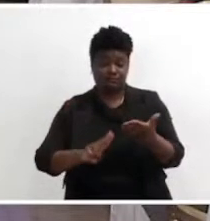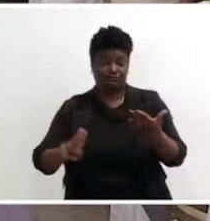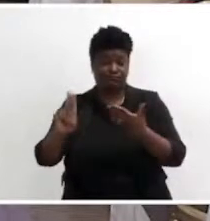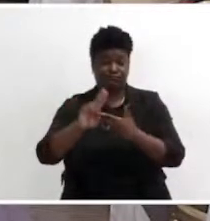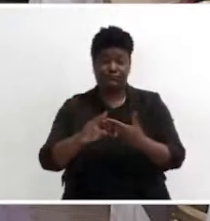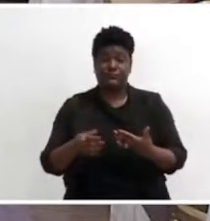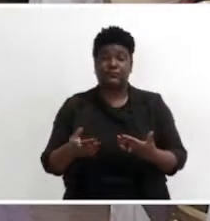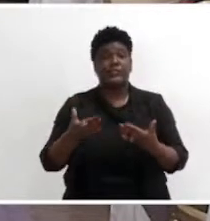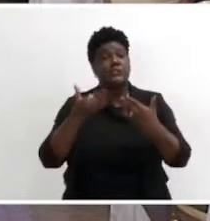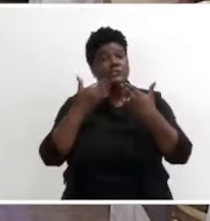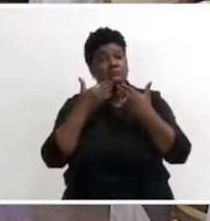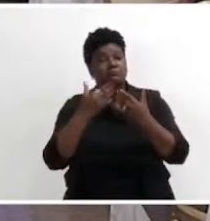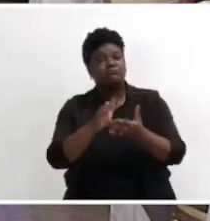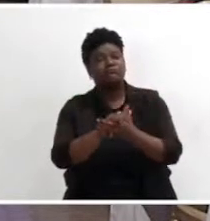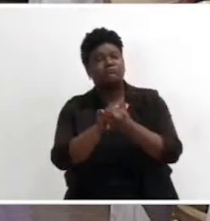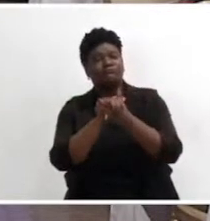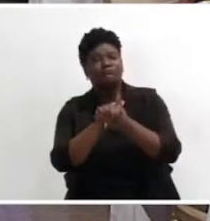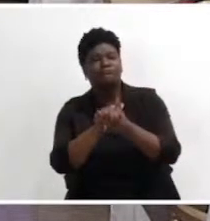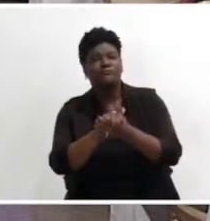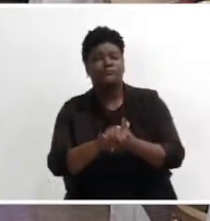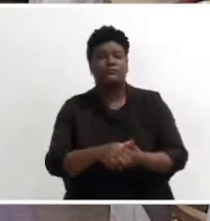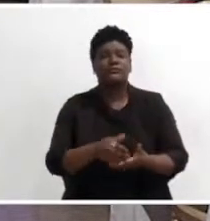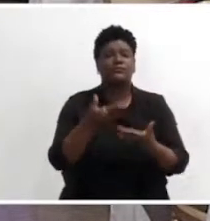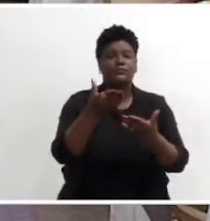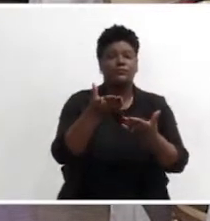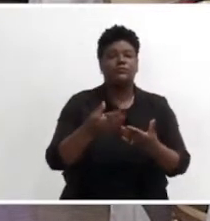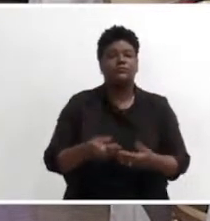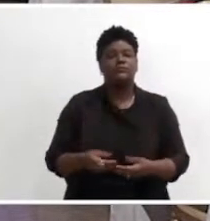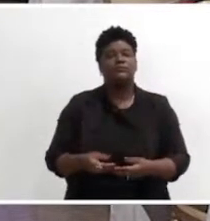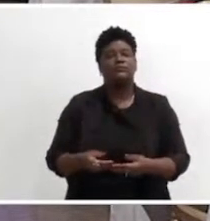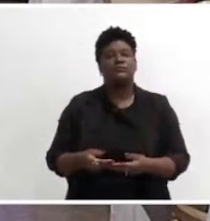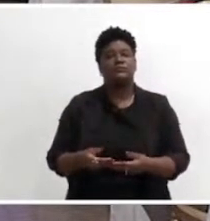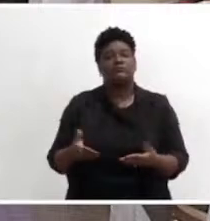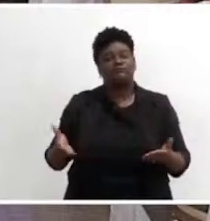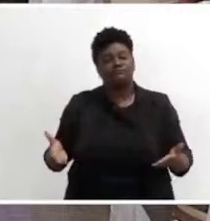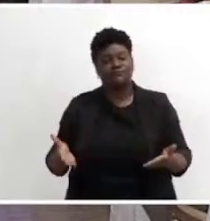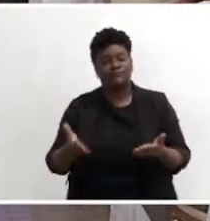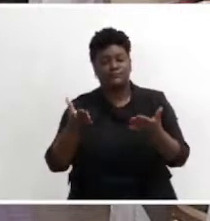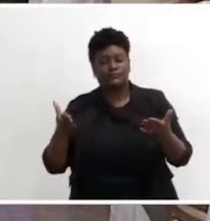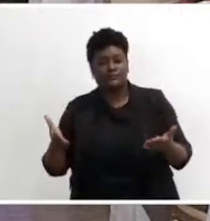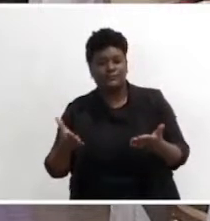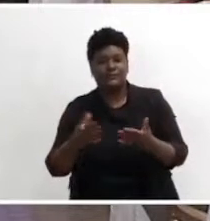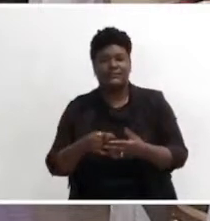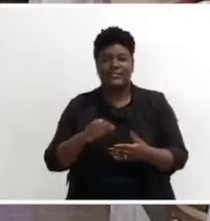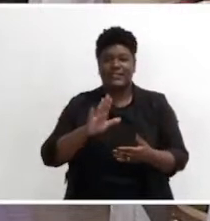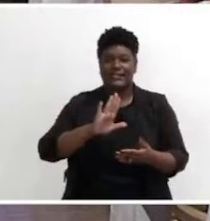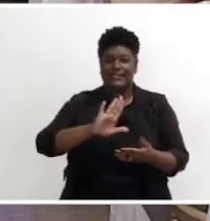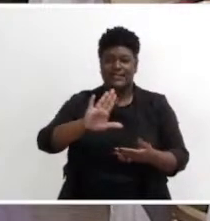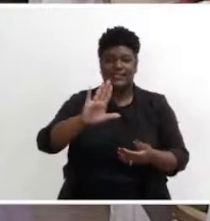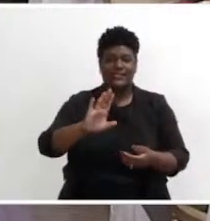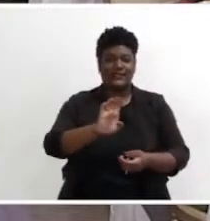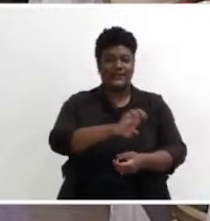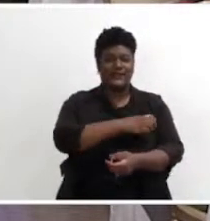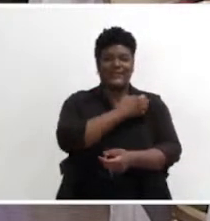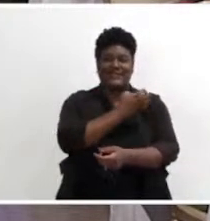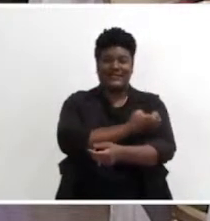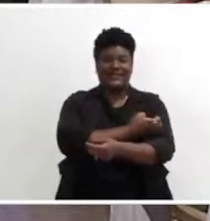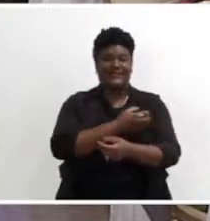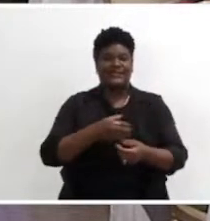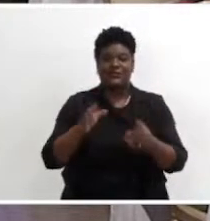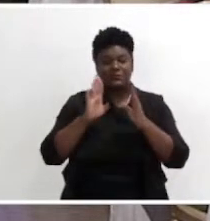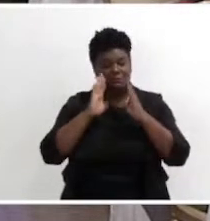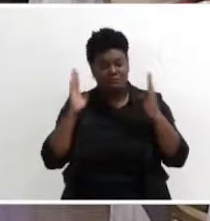felicitarlo además por su iniciativa y todas sus energías que ha concentrado en este tema.